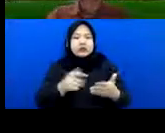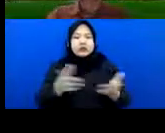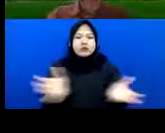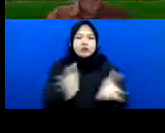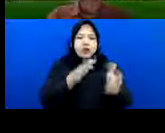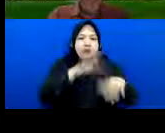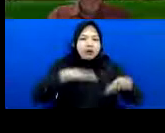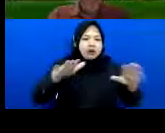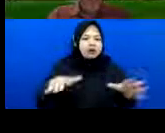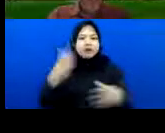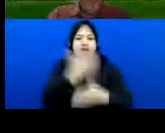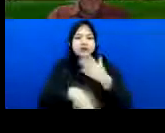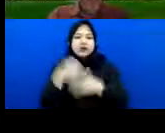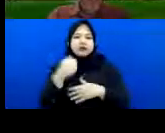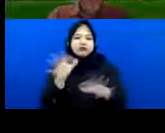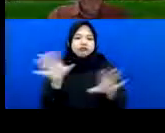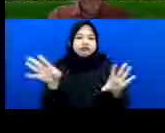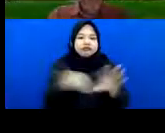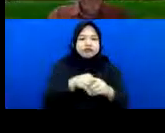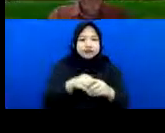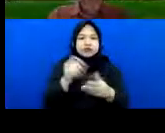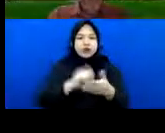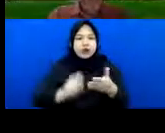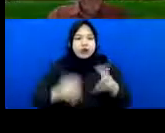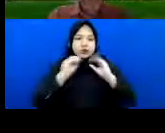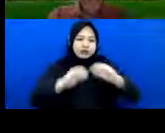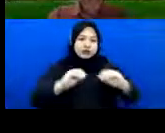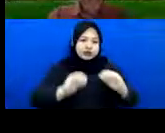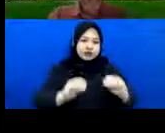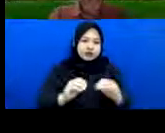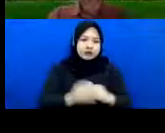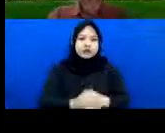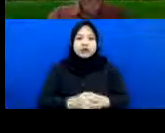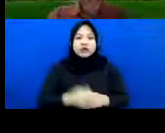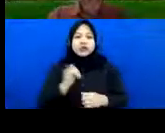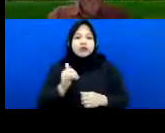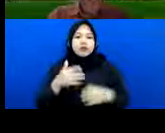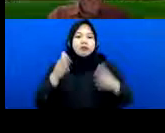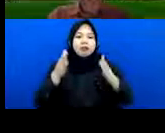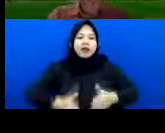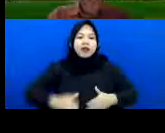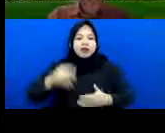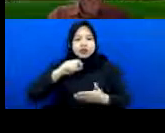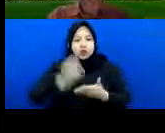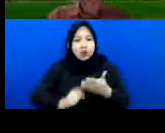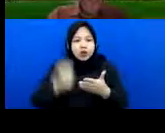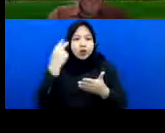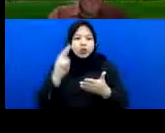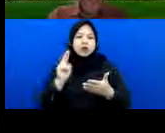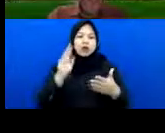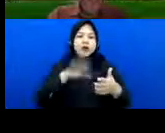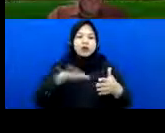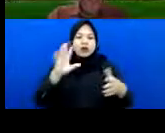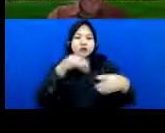sector and their families to enroll their children in school. For children with disability who attend school, the situation